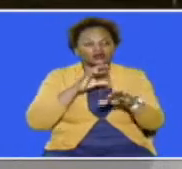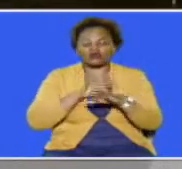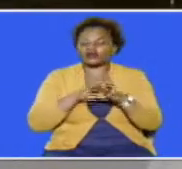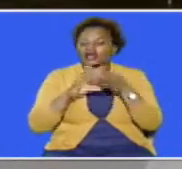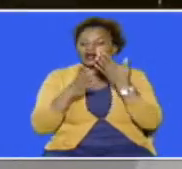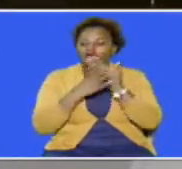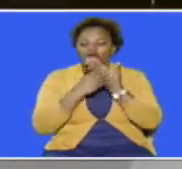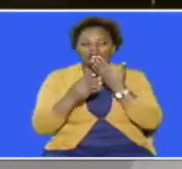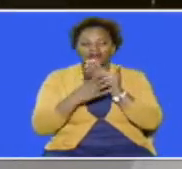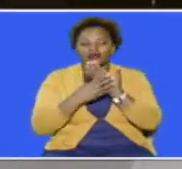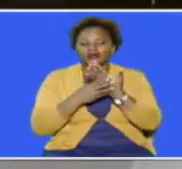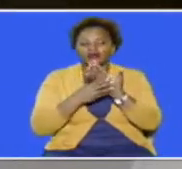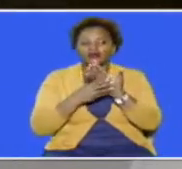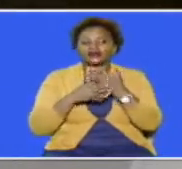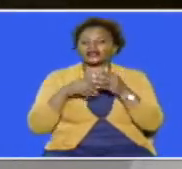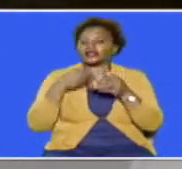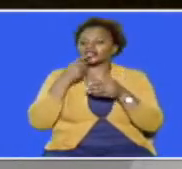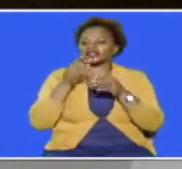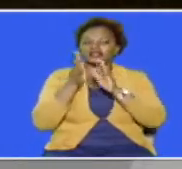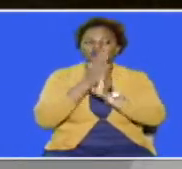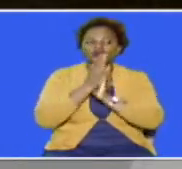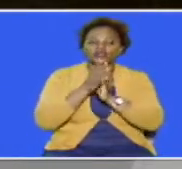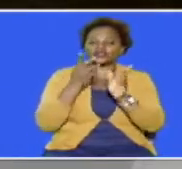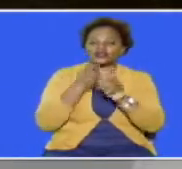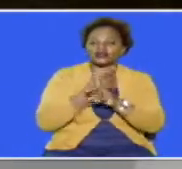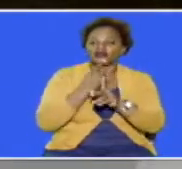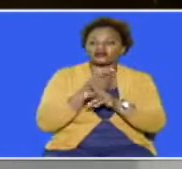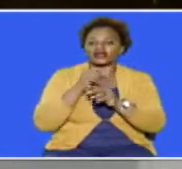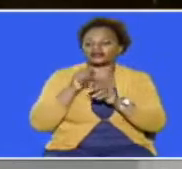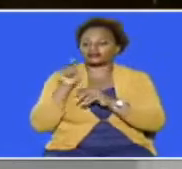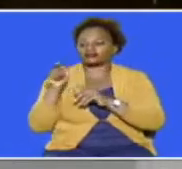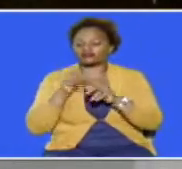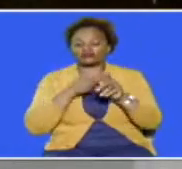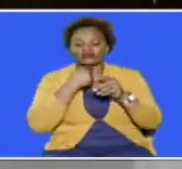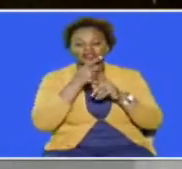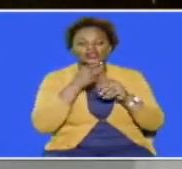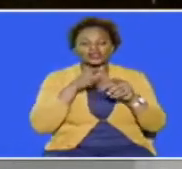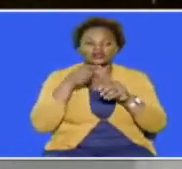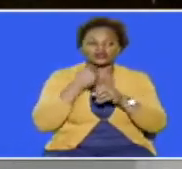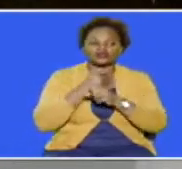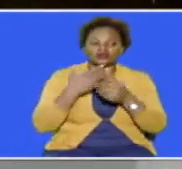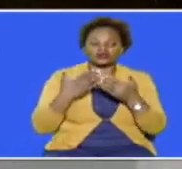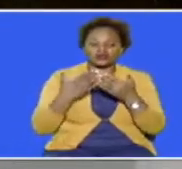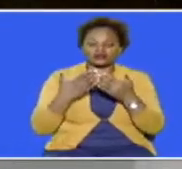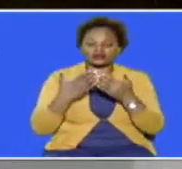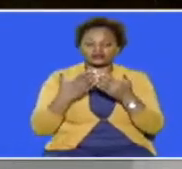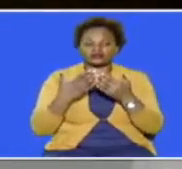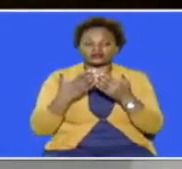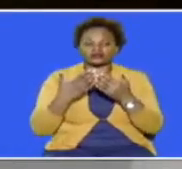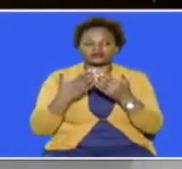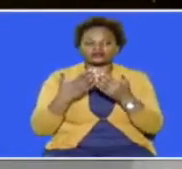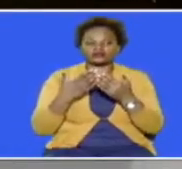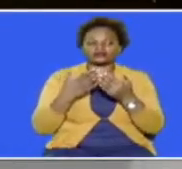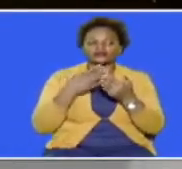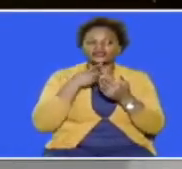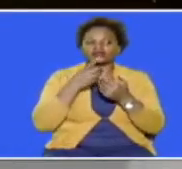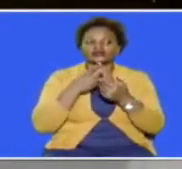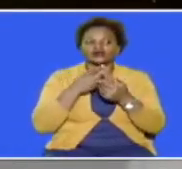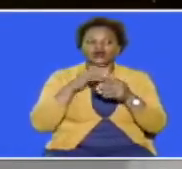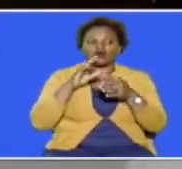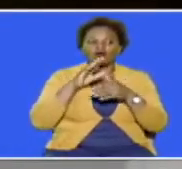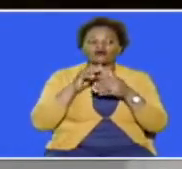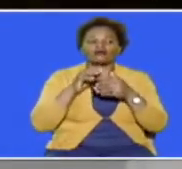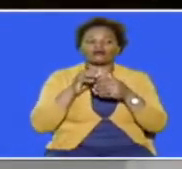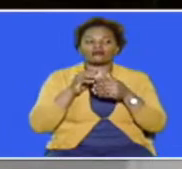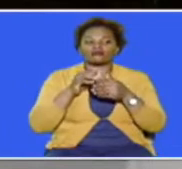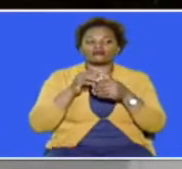copy. We keep being told stories here and there. Enda kwa huyu, fanya hivi, fanya hivi. And so, all we can do is that